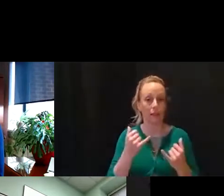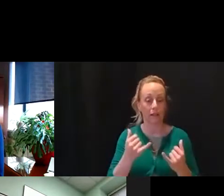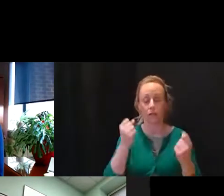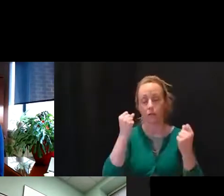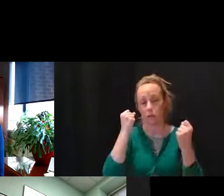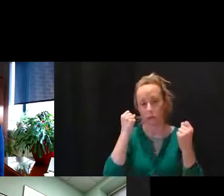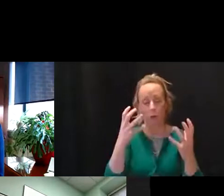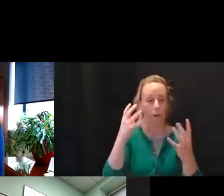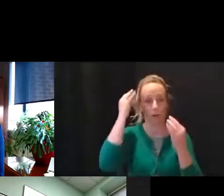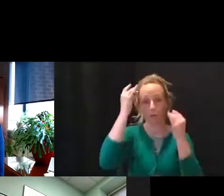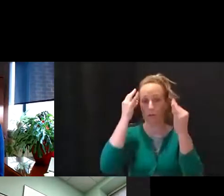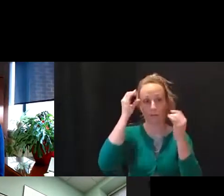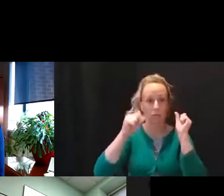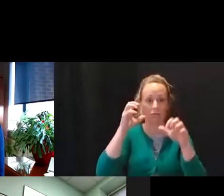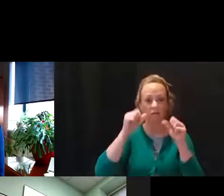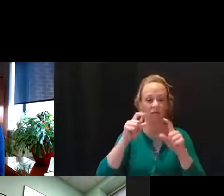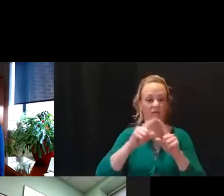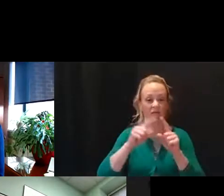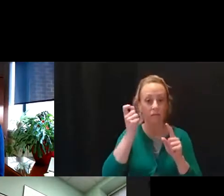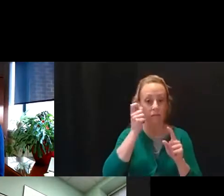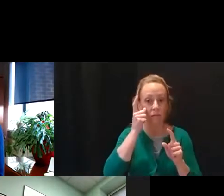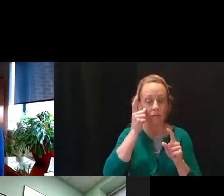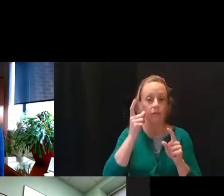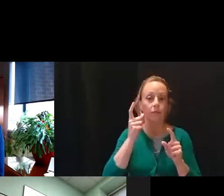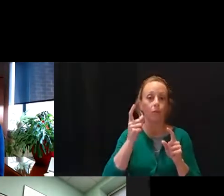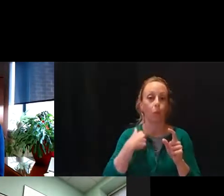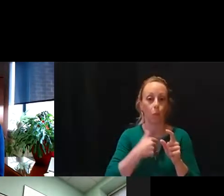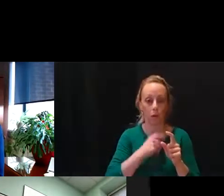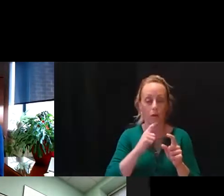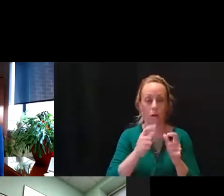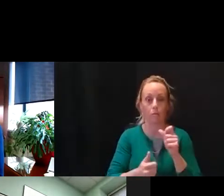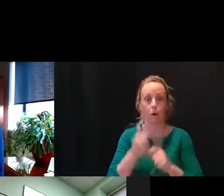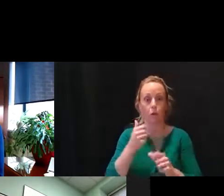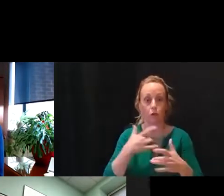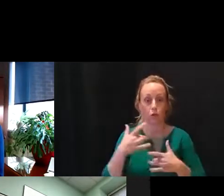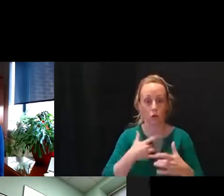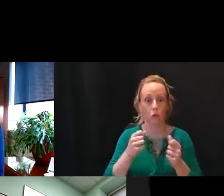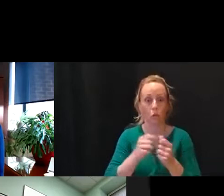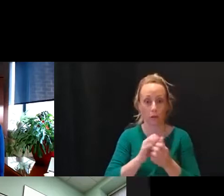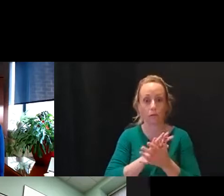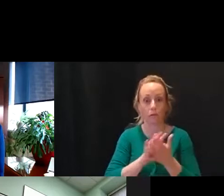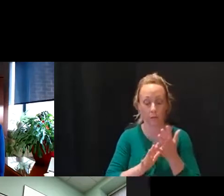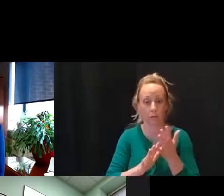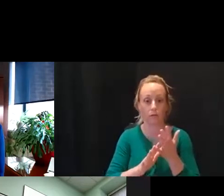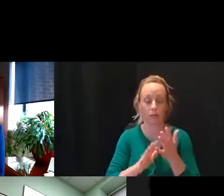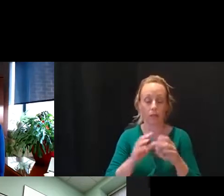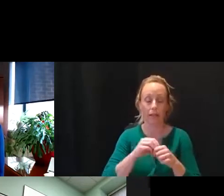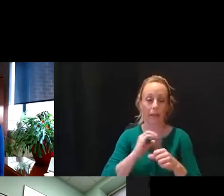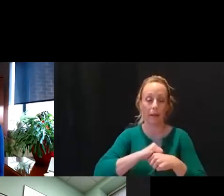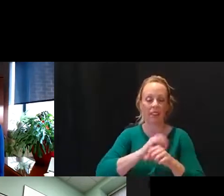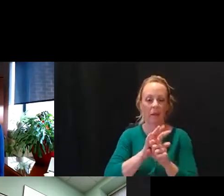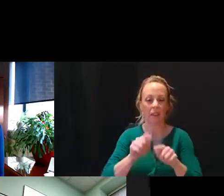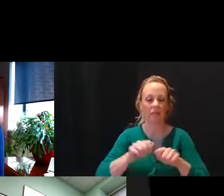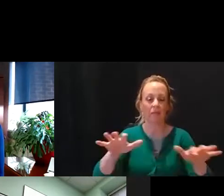count. However, these are the things we are most worried about at this point in the pandemic. Our cases